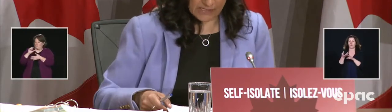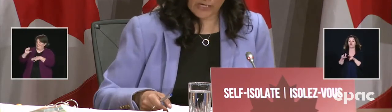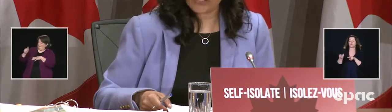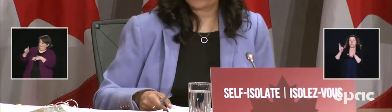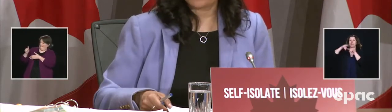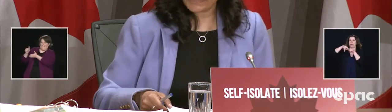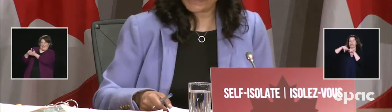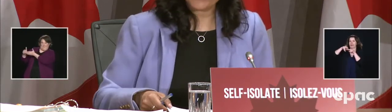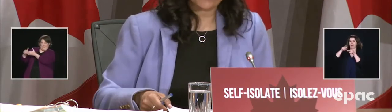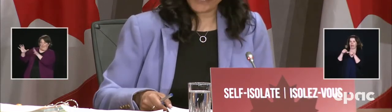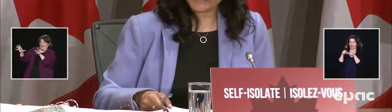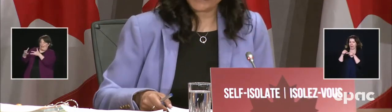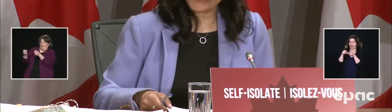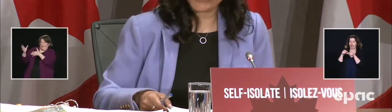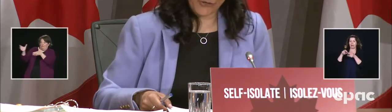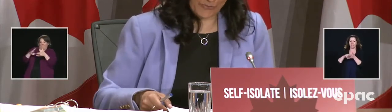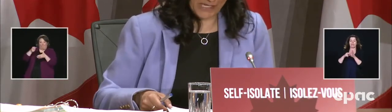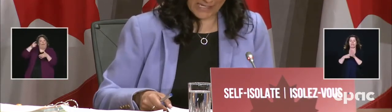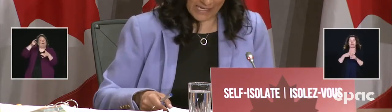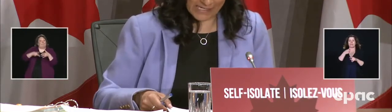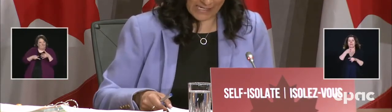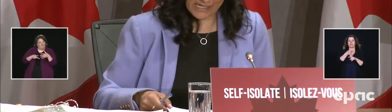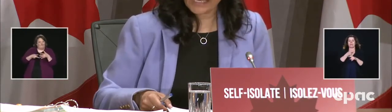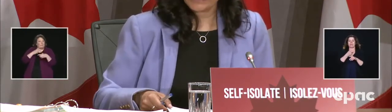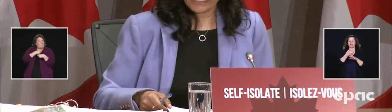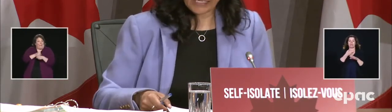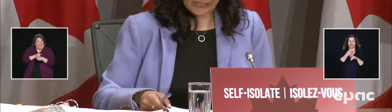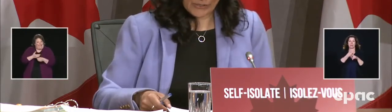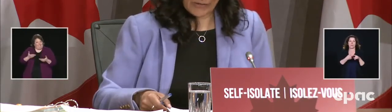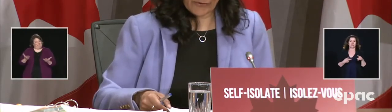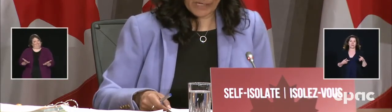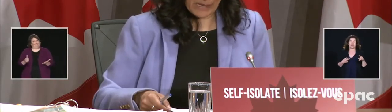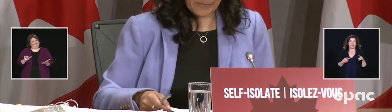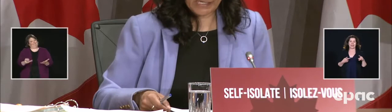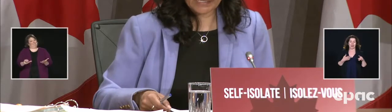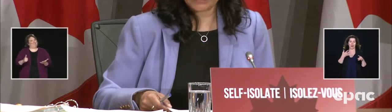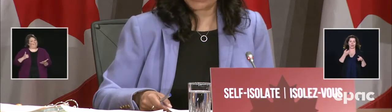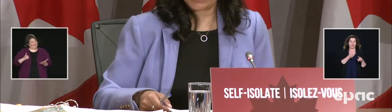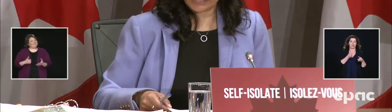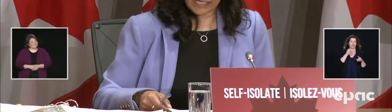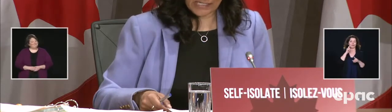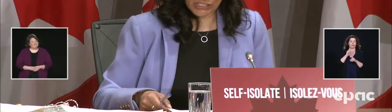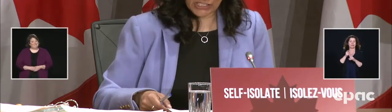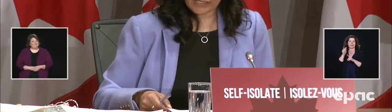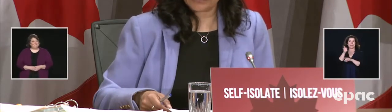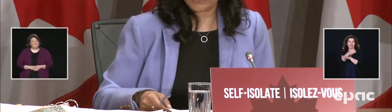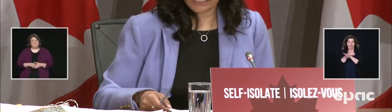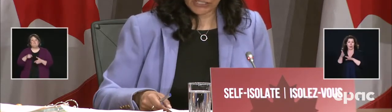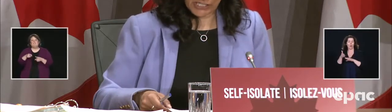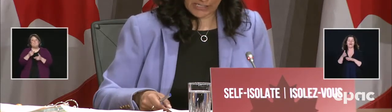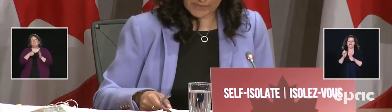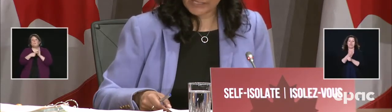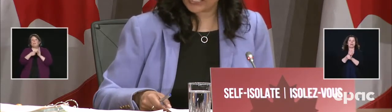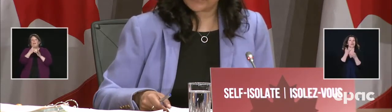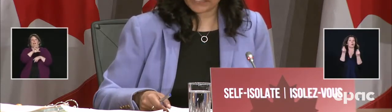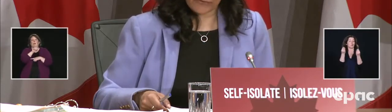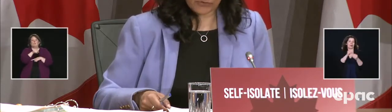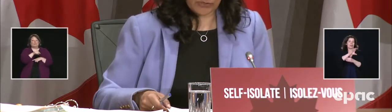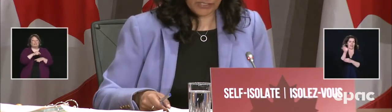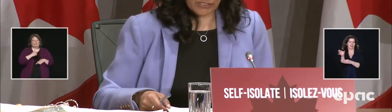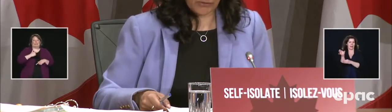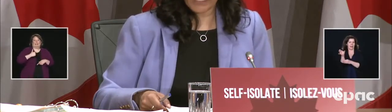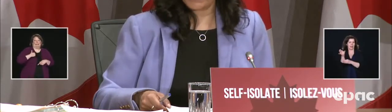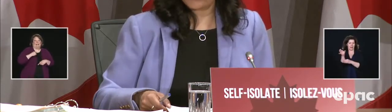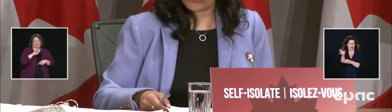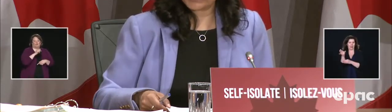to date were made right here at home in Canada, including from companies such as the Canadian Shield, Jacobs & Thompson